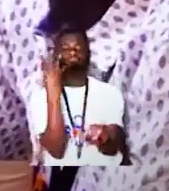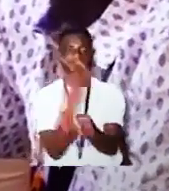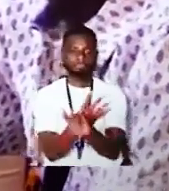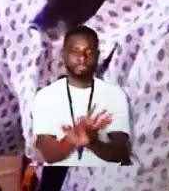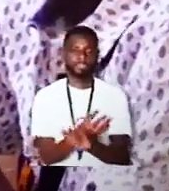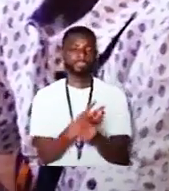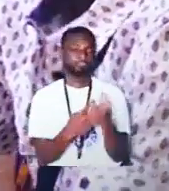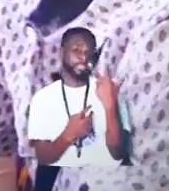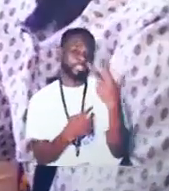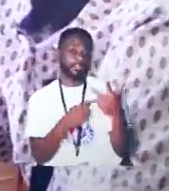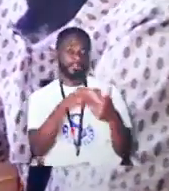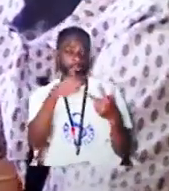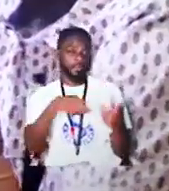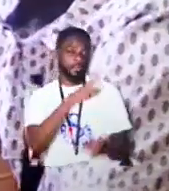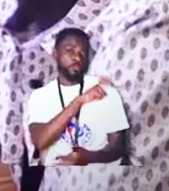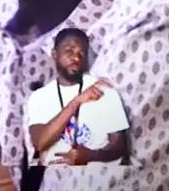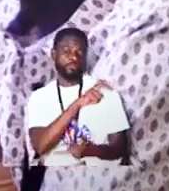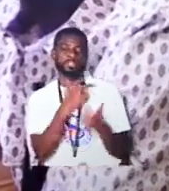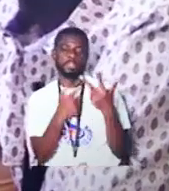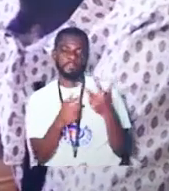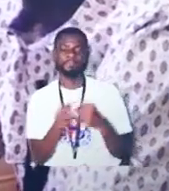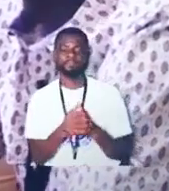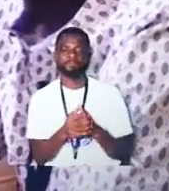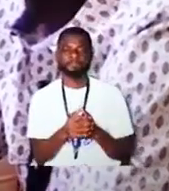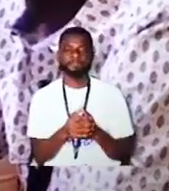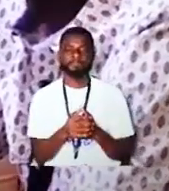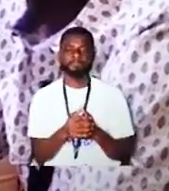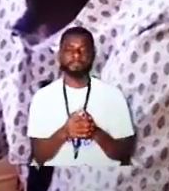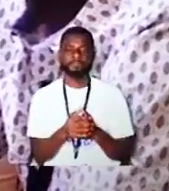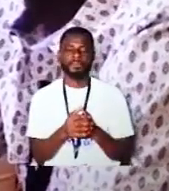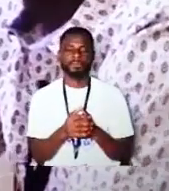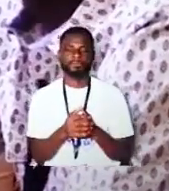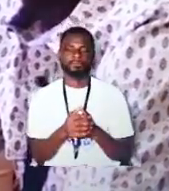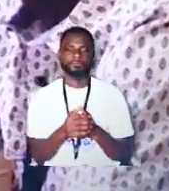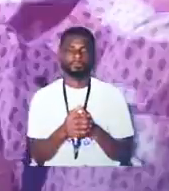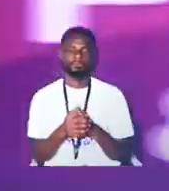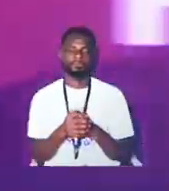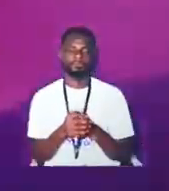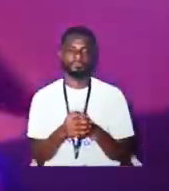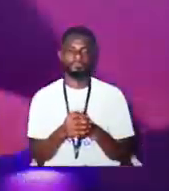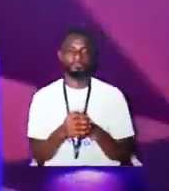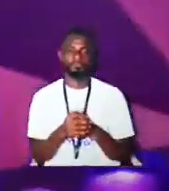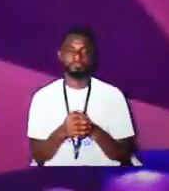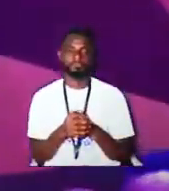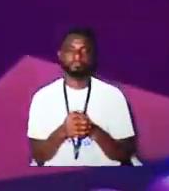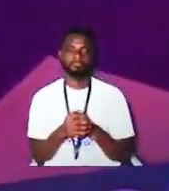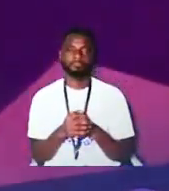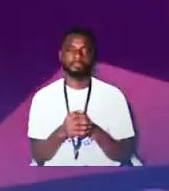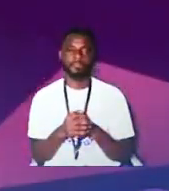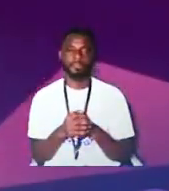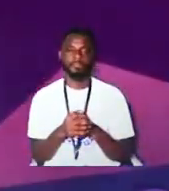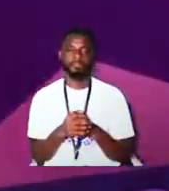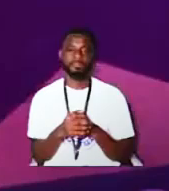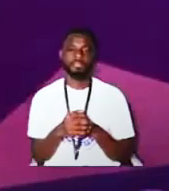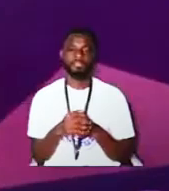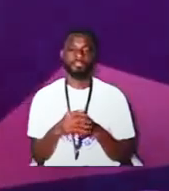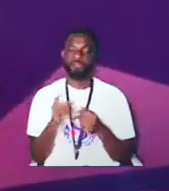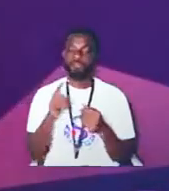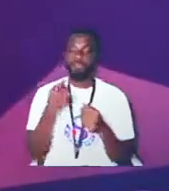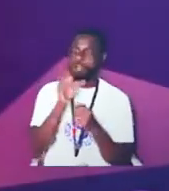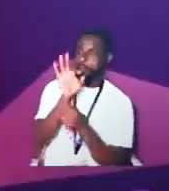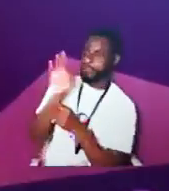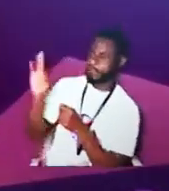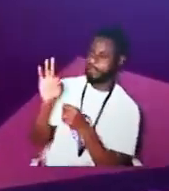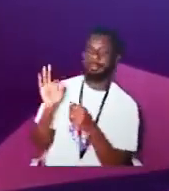were three. So he left this one and went to the other one. Then the other one turned his face that